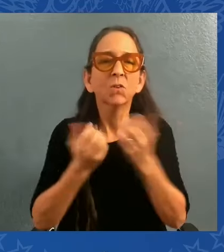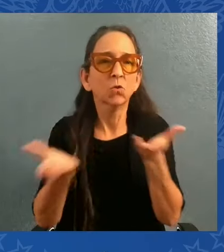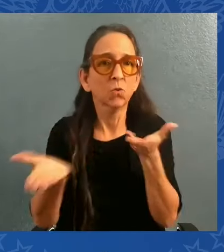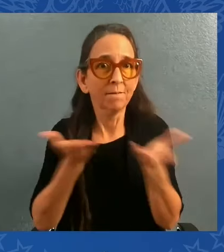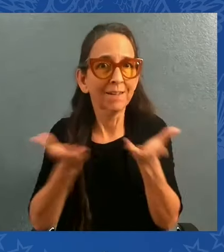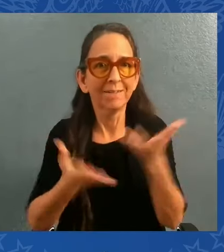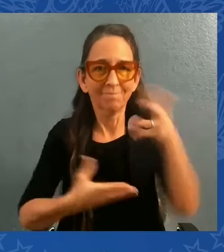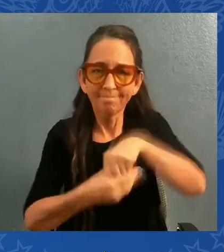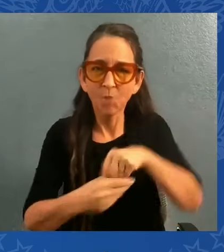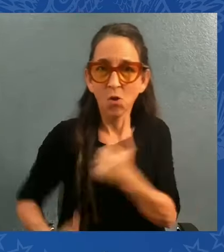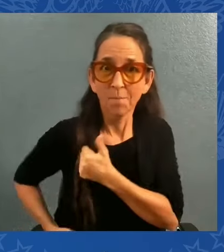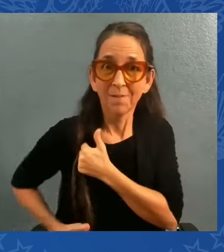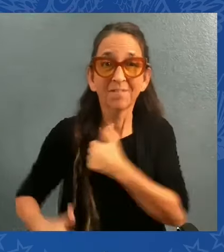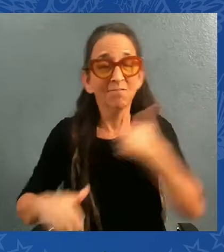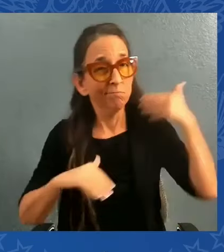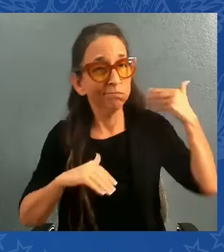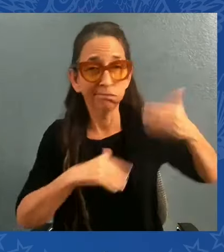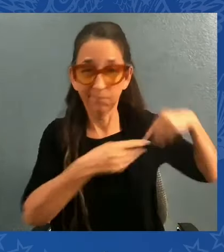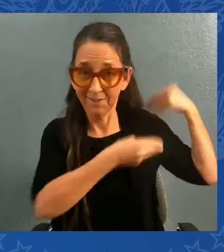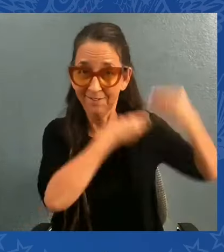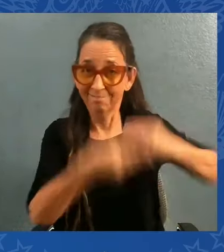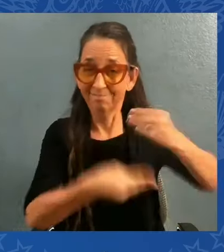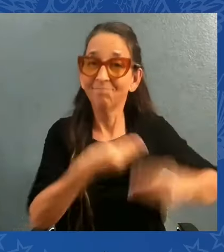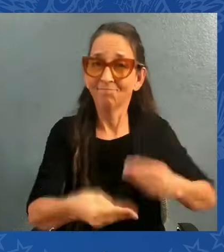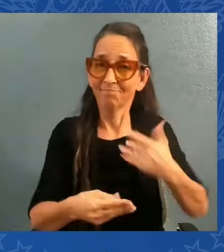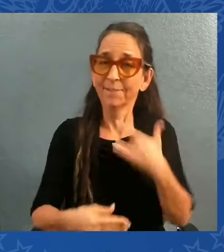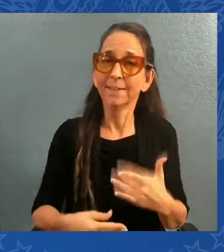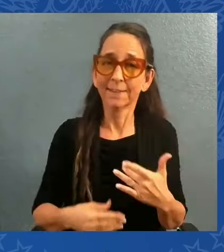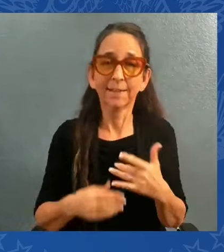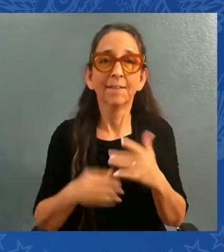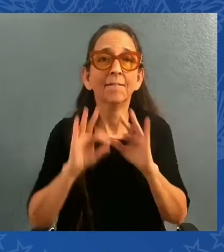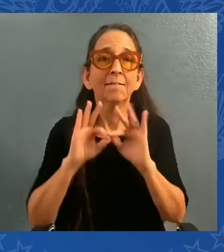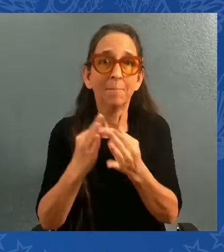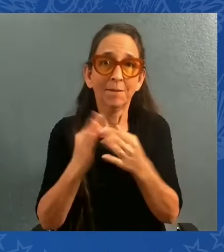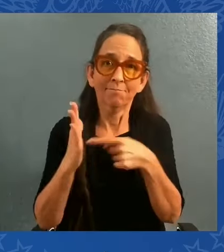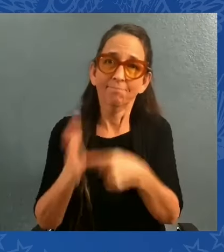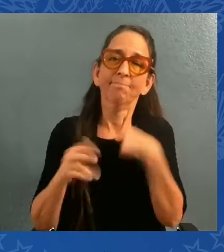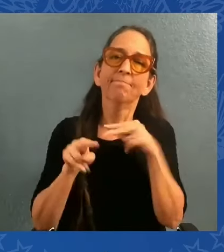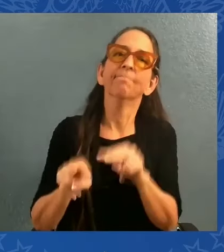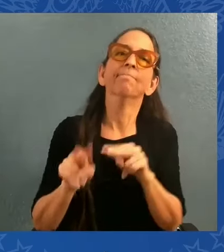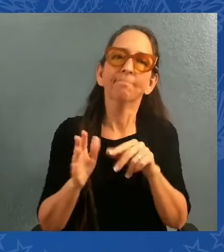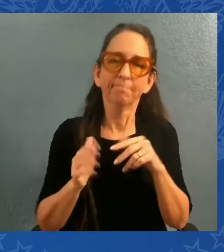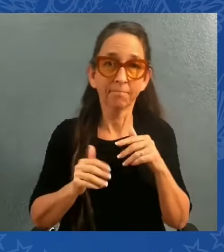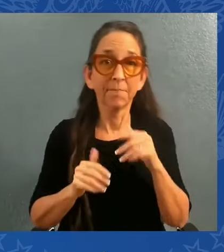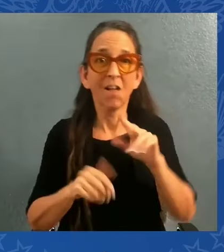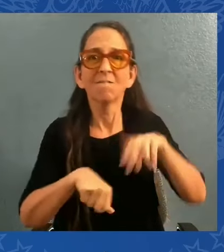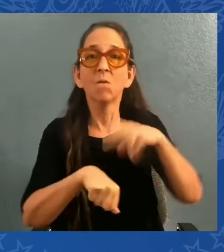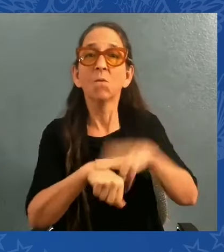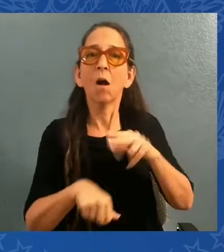another. Of course, we have another strong military family in attendance